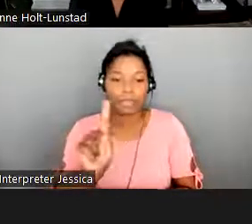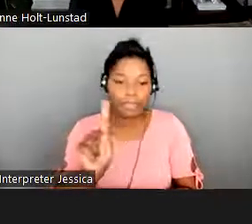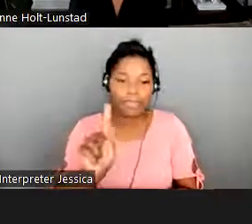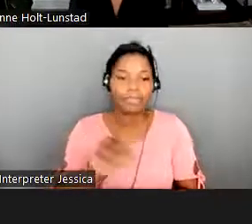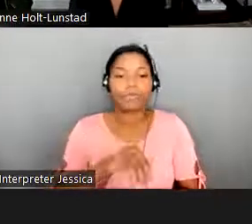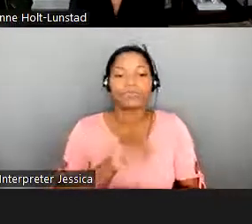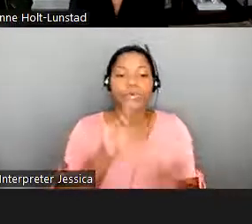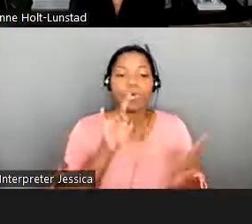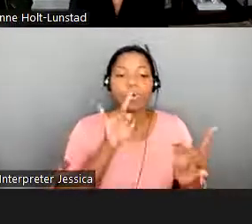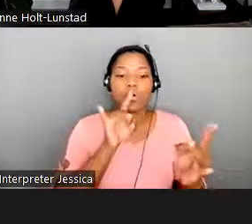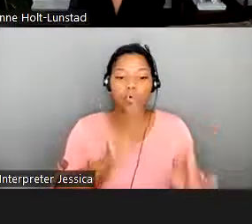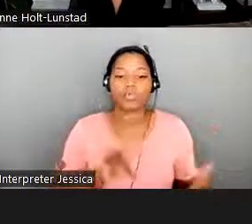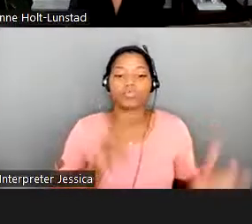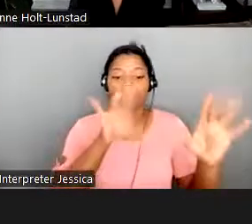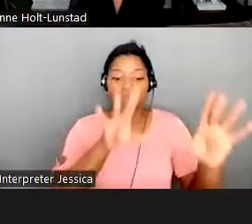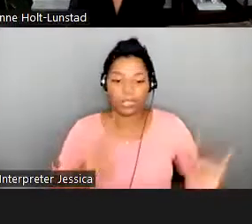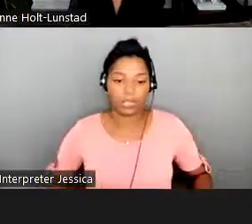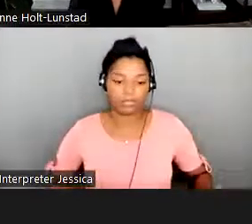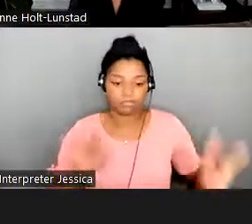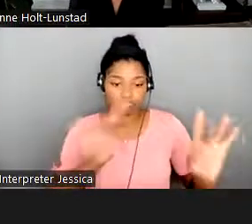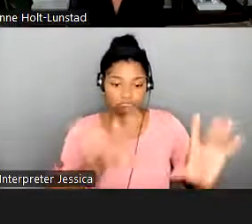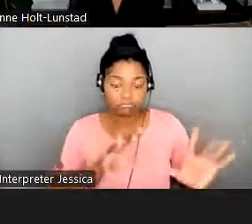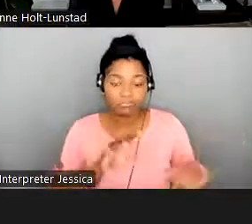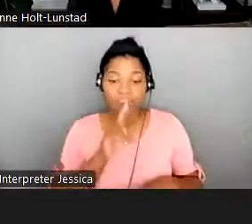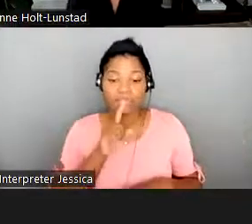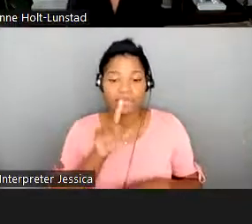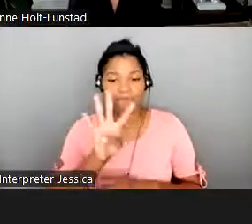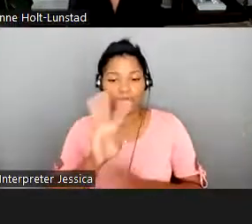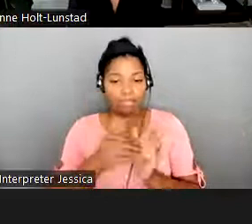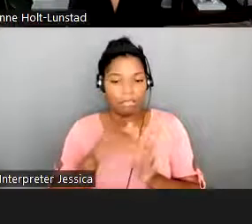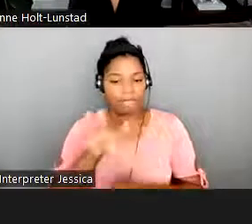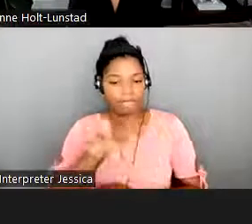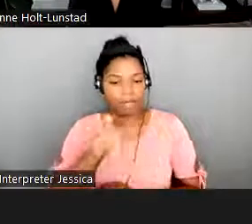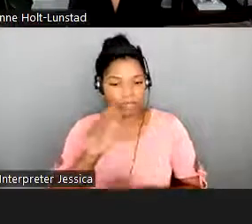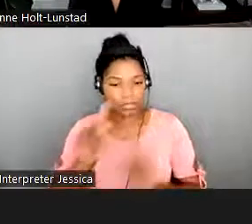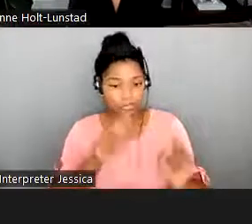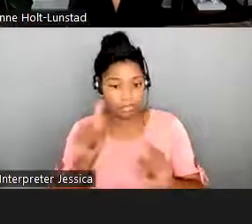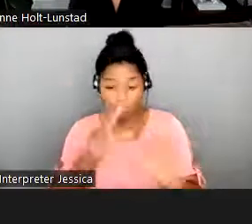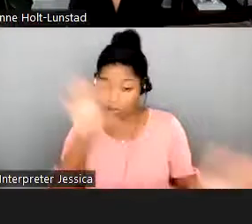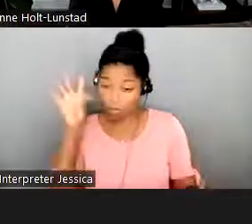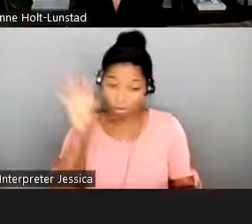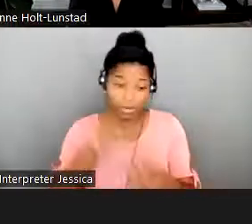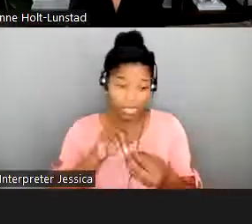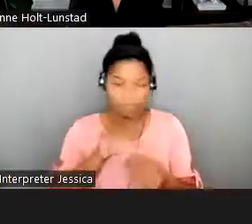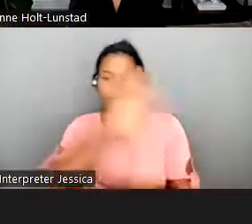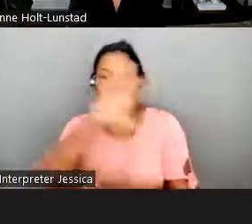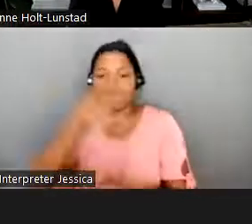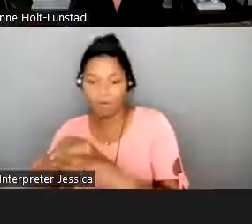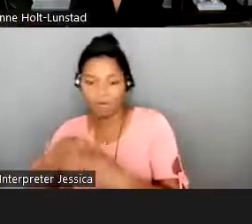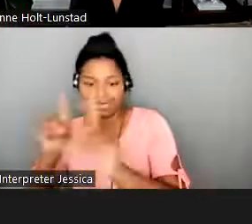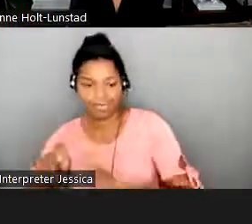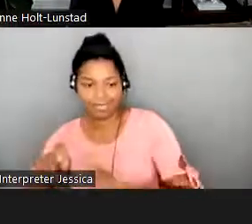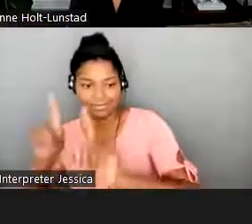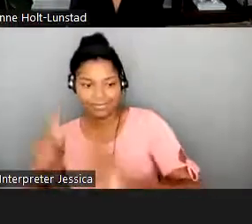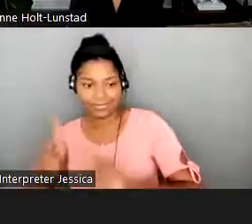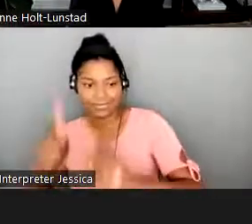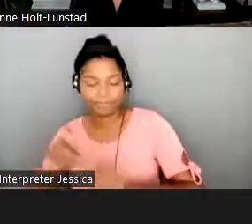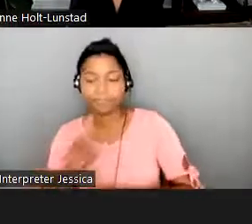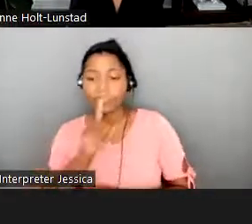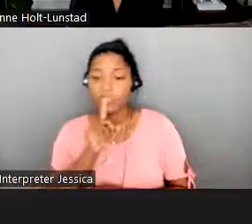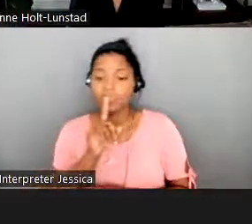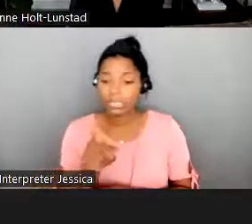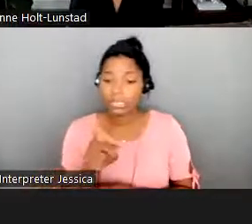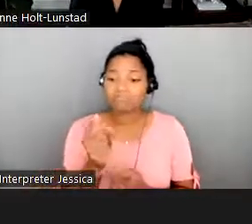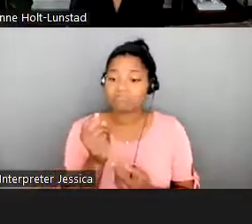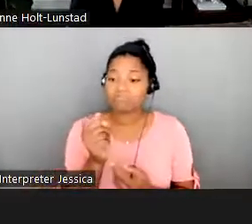per country, so 4,500 people total. And the intervention consisted of simply asking